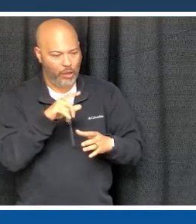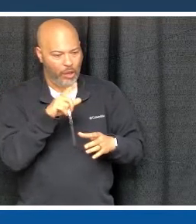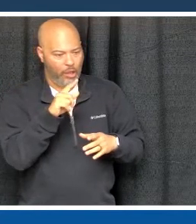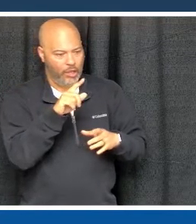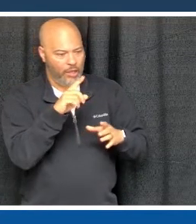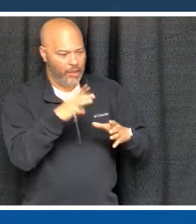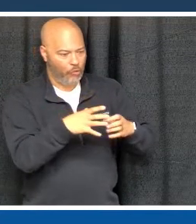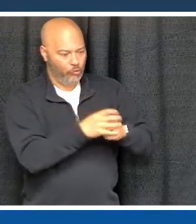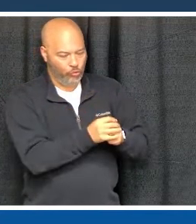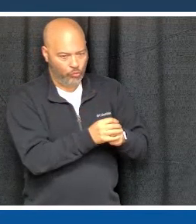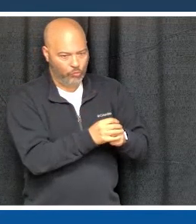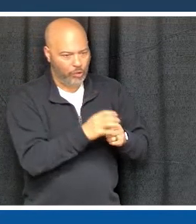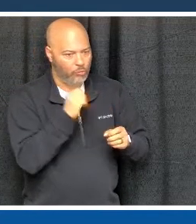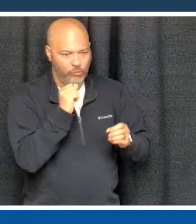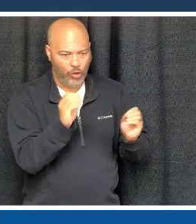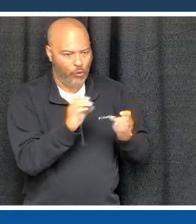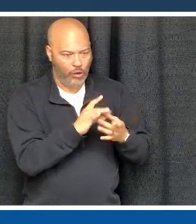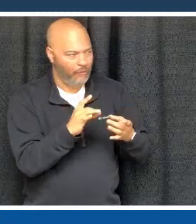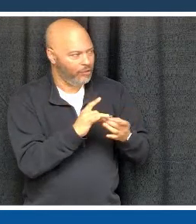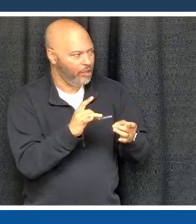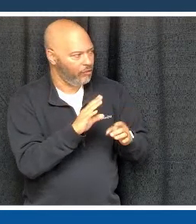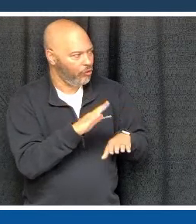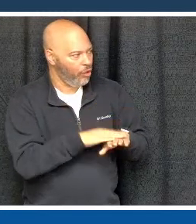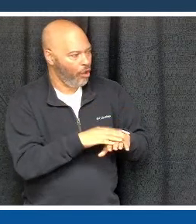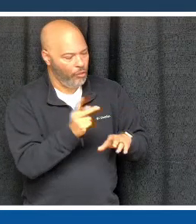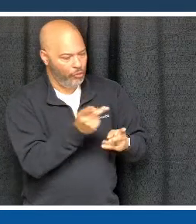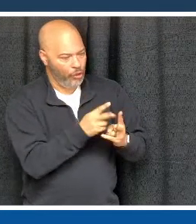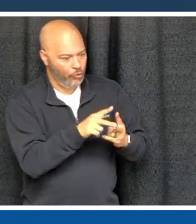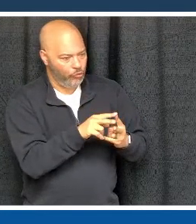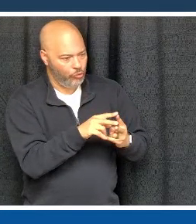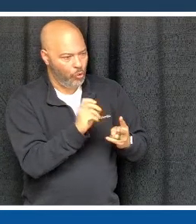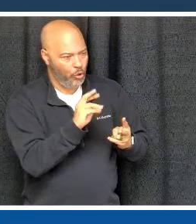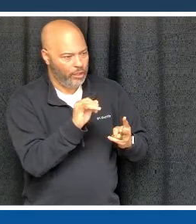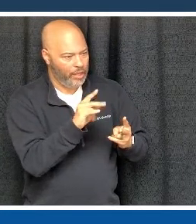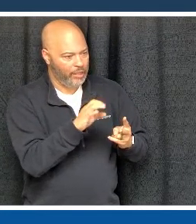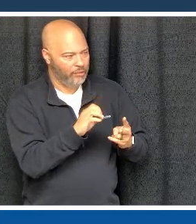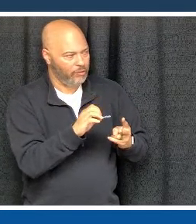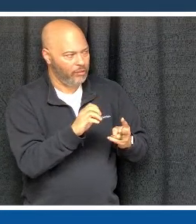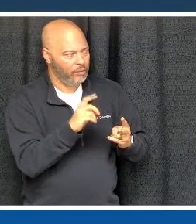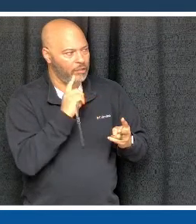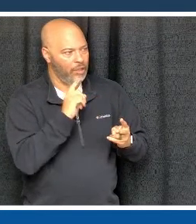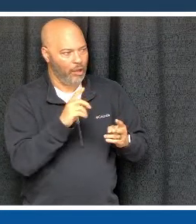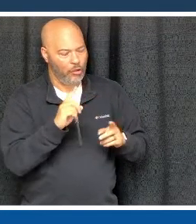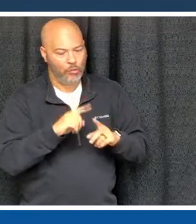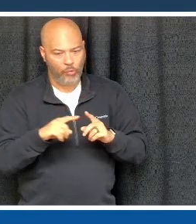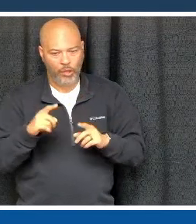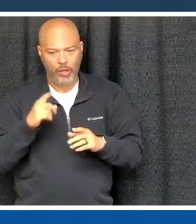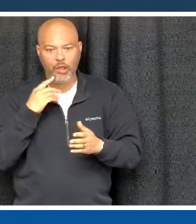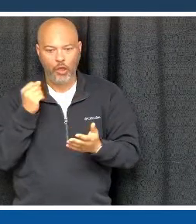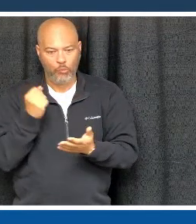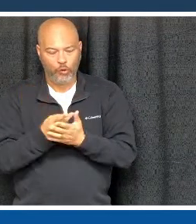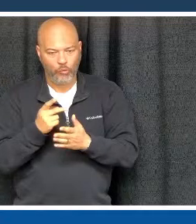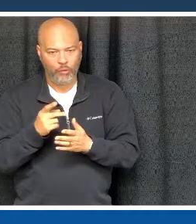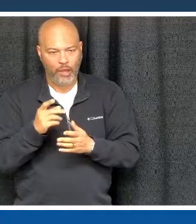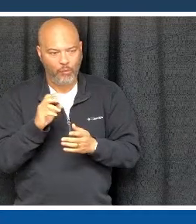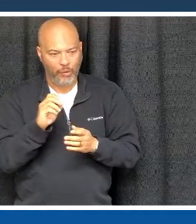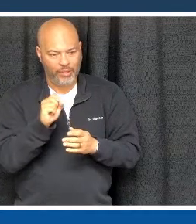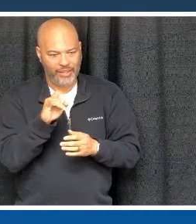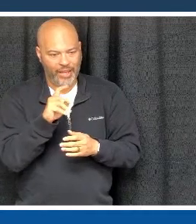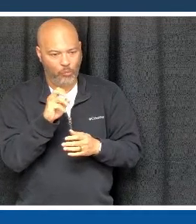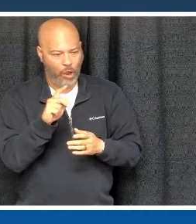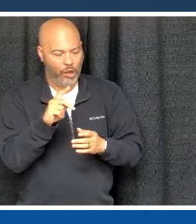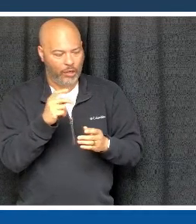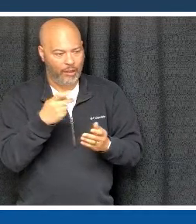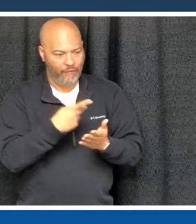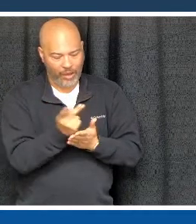and Garage. There wasn't any conversation on those two particular ordinances. They were grouped with the sidewalk ordinance, and they failed. I've